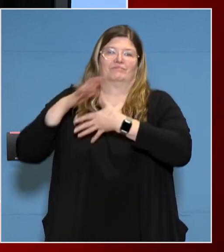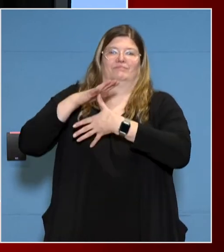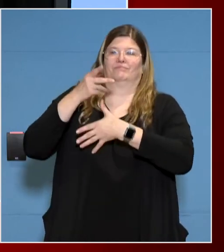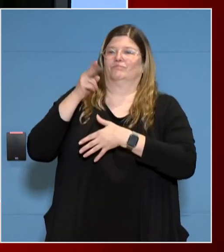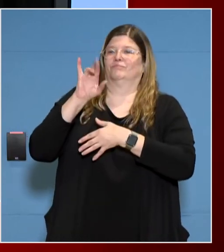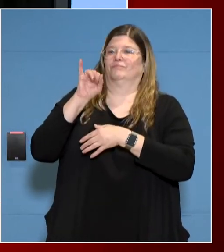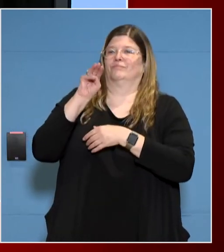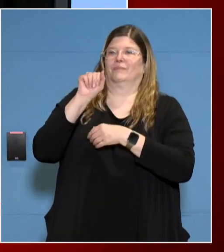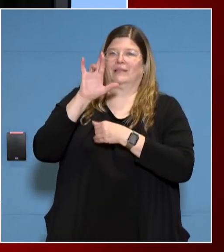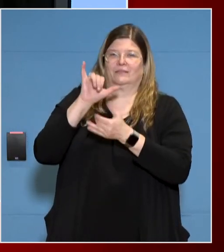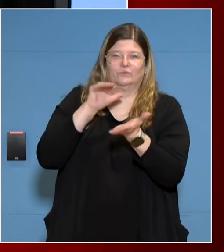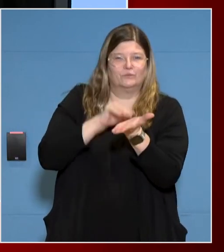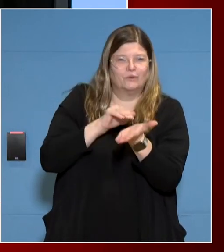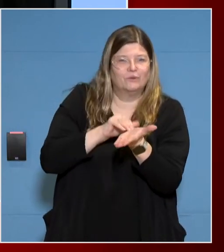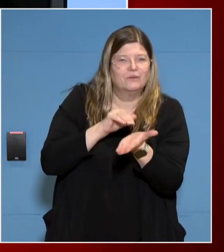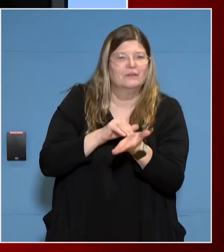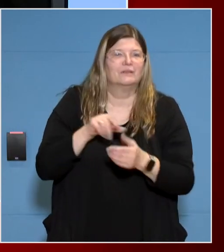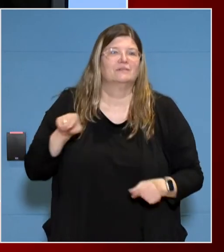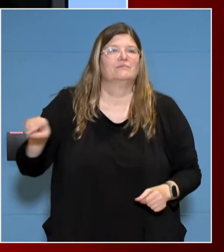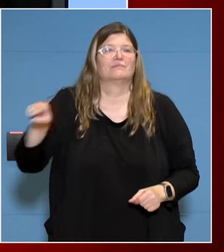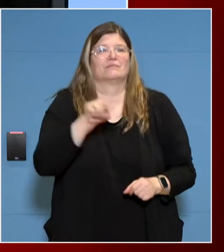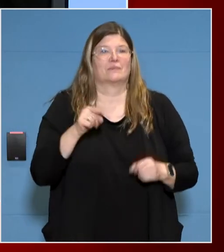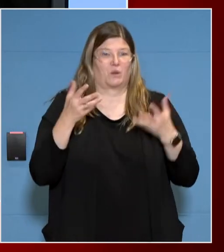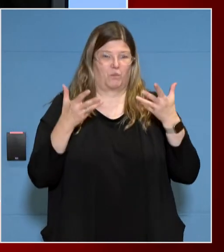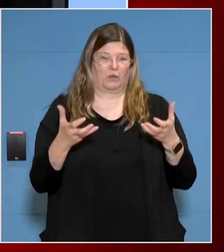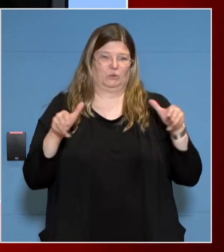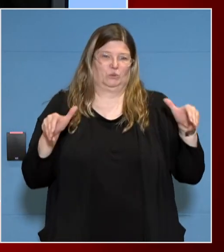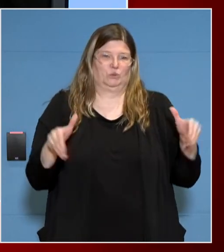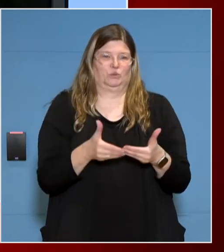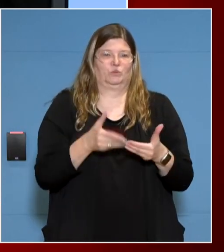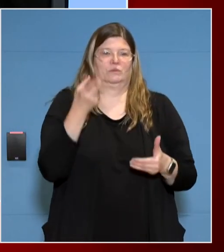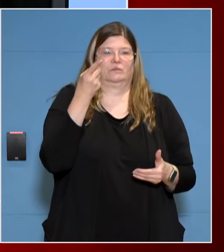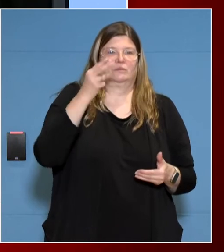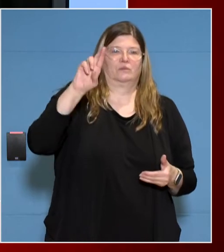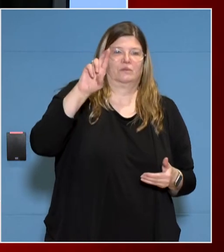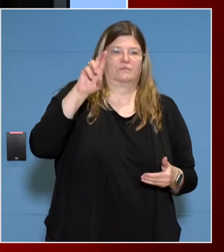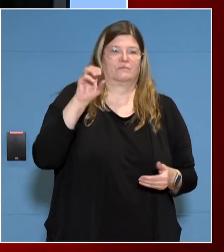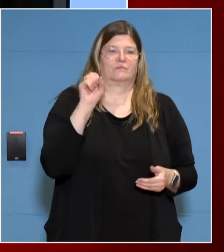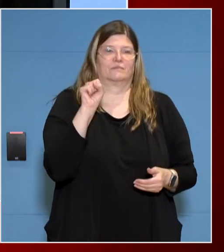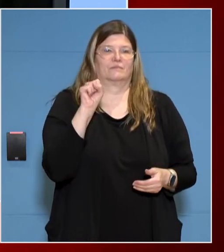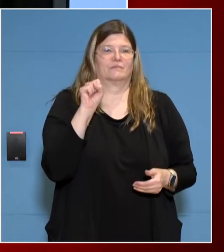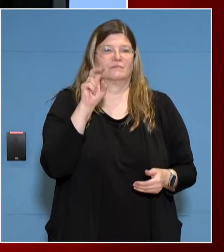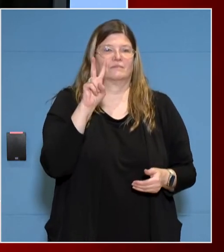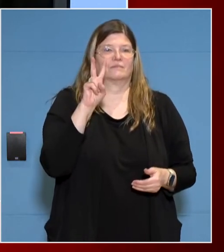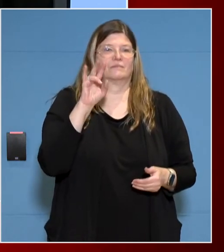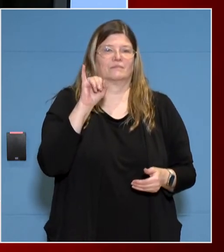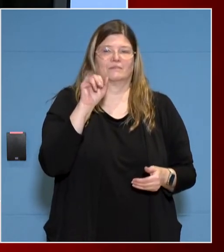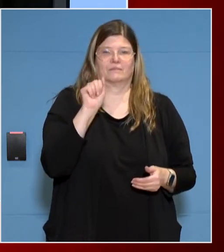who is our physician-in-chief in Washington, D.C. and suburban Maryland. Welcome, Dr. Desai.